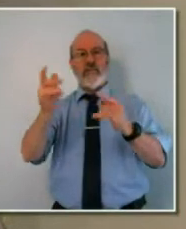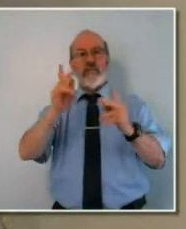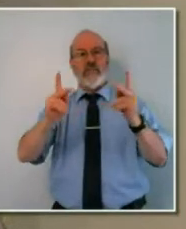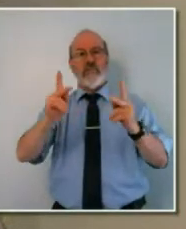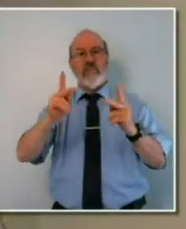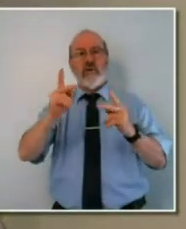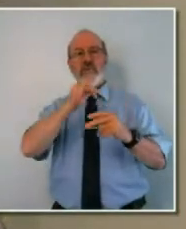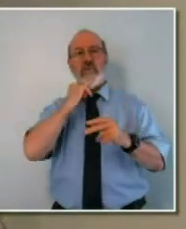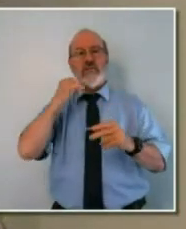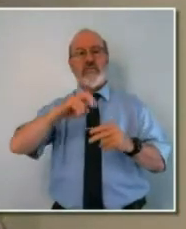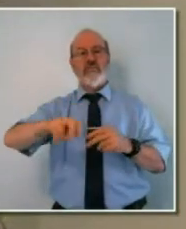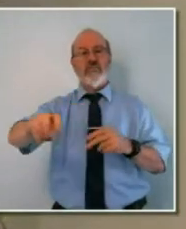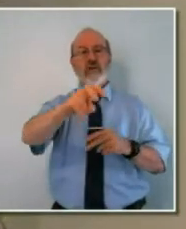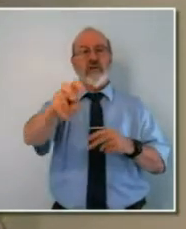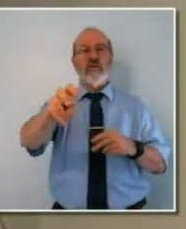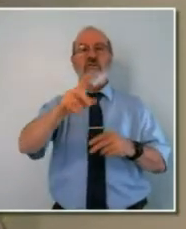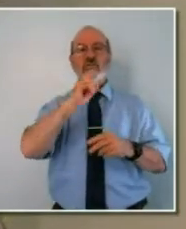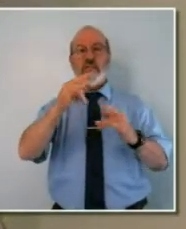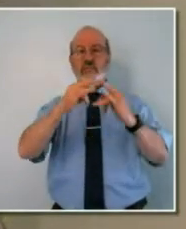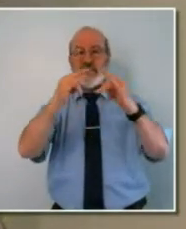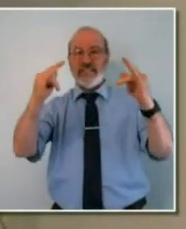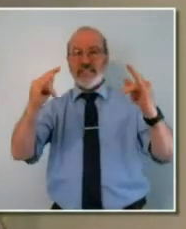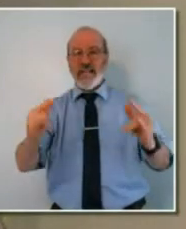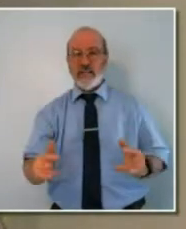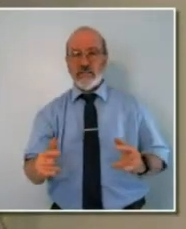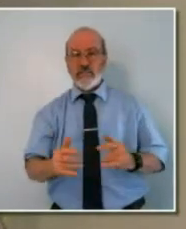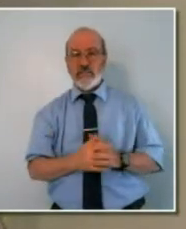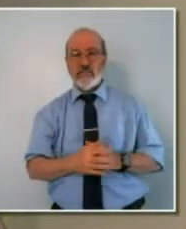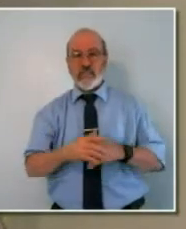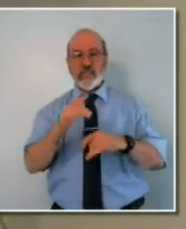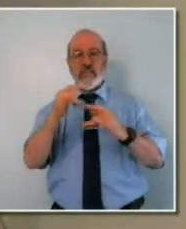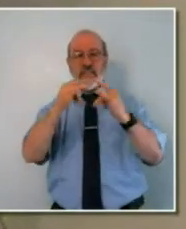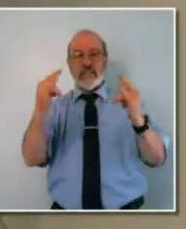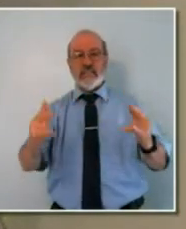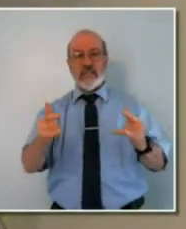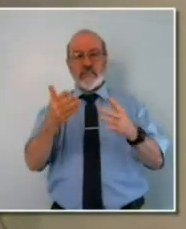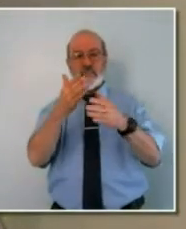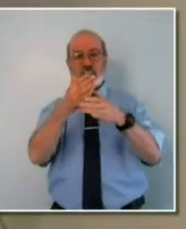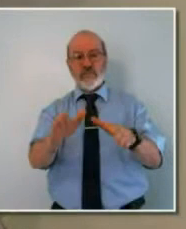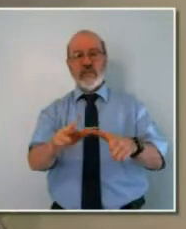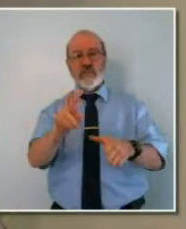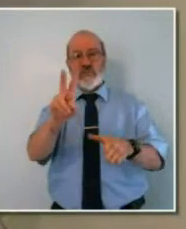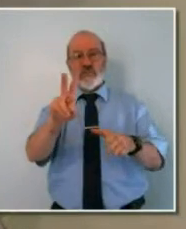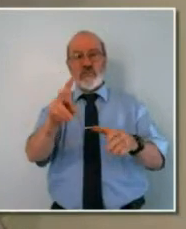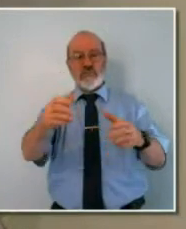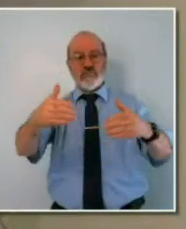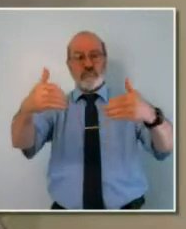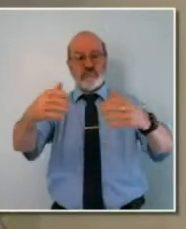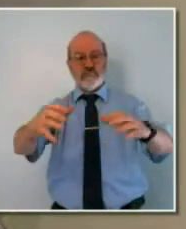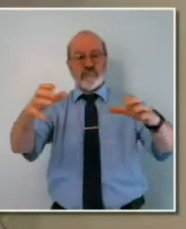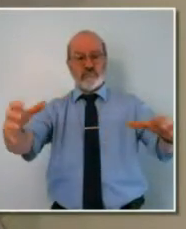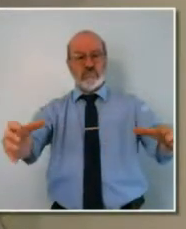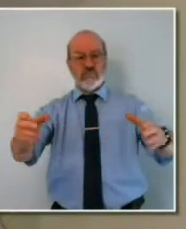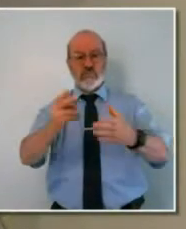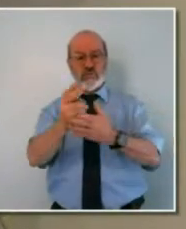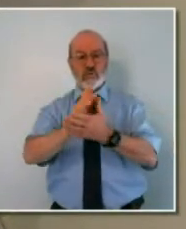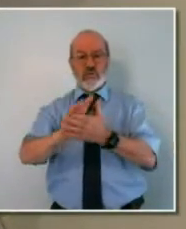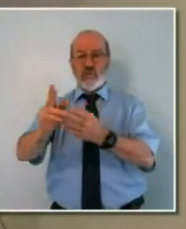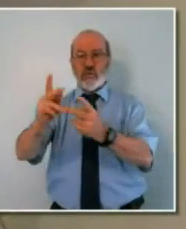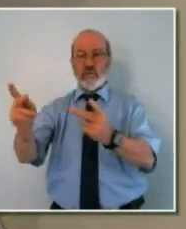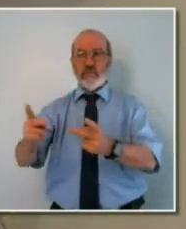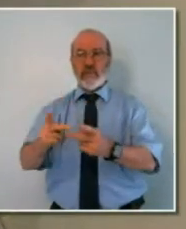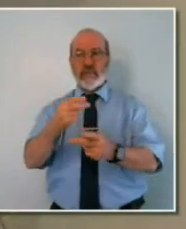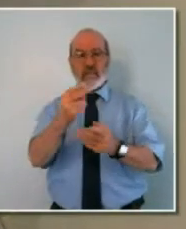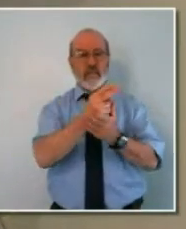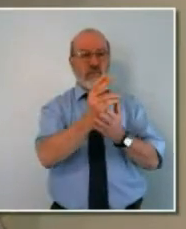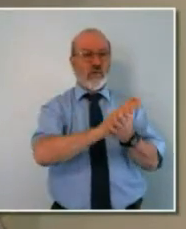was basically a tent. And the tent was divided into two major components, the holy place and the holy of